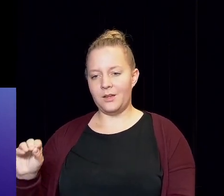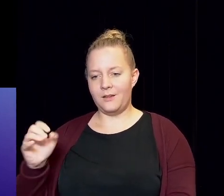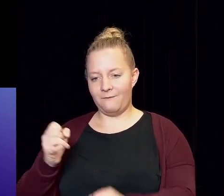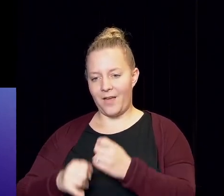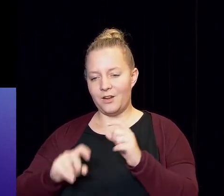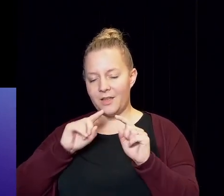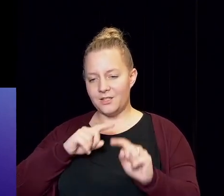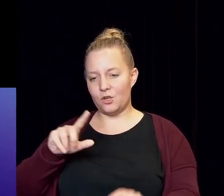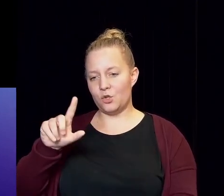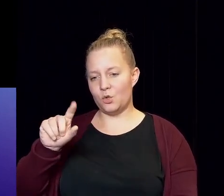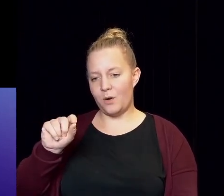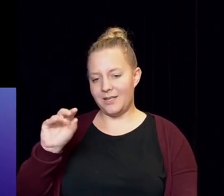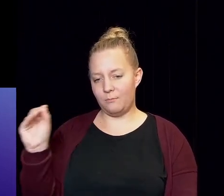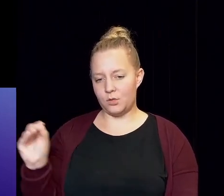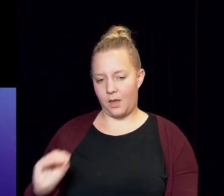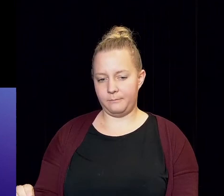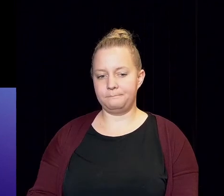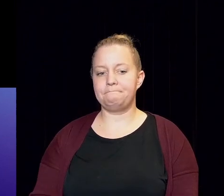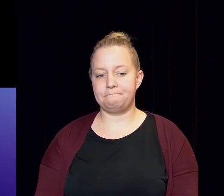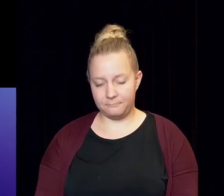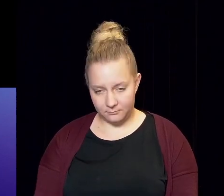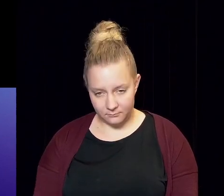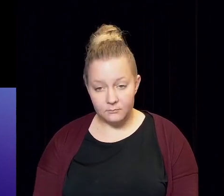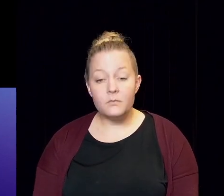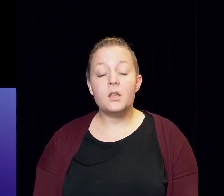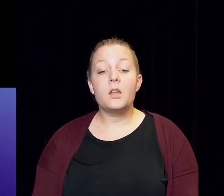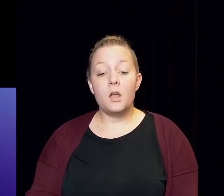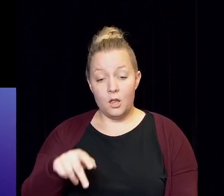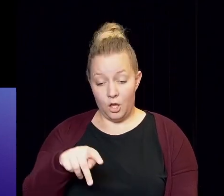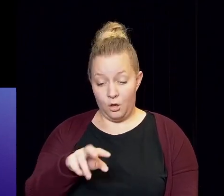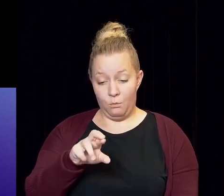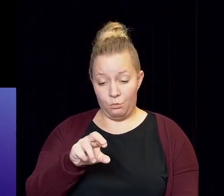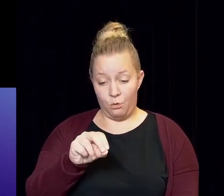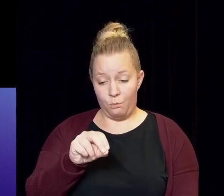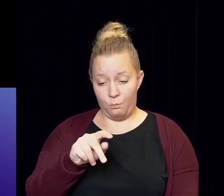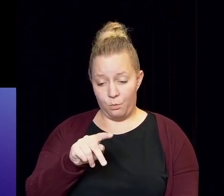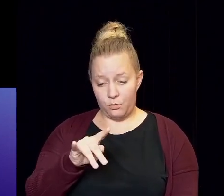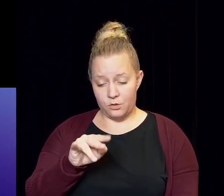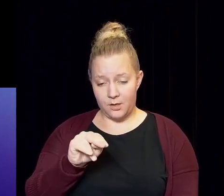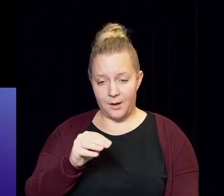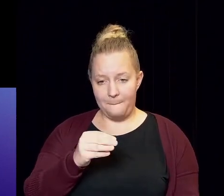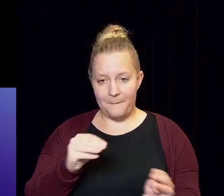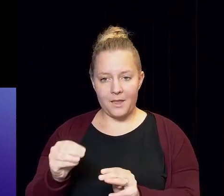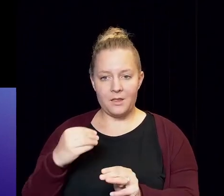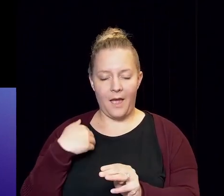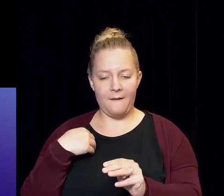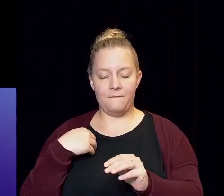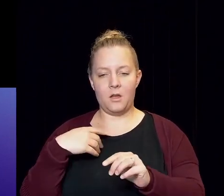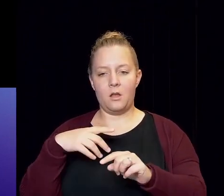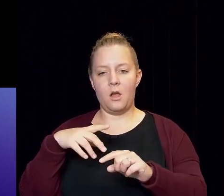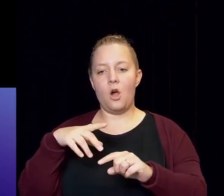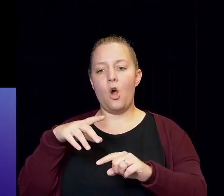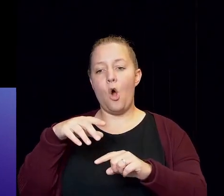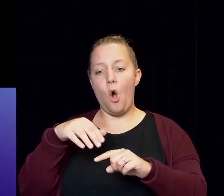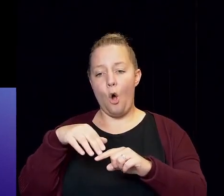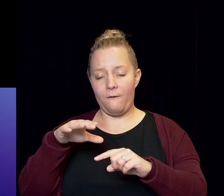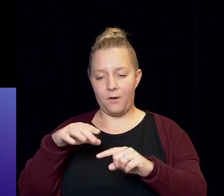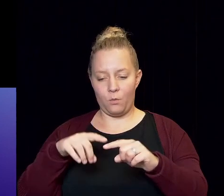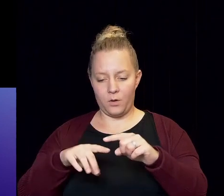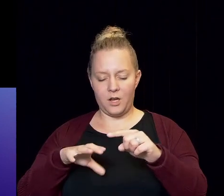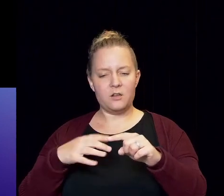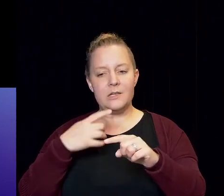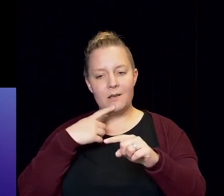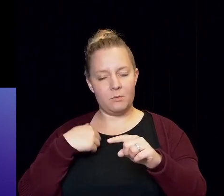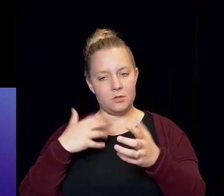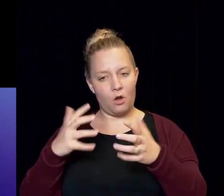answer will be 20%. In the proportion method, you put that over 100, which means you're telling me it's already